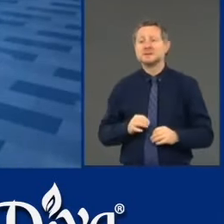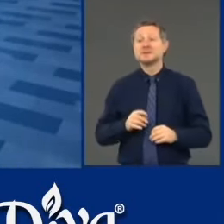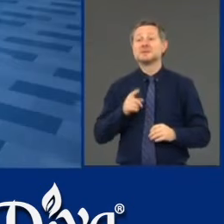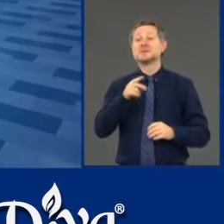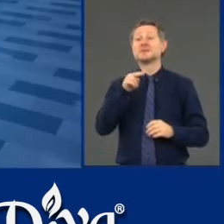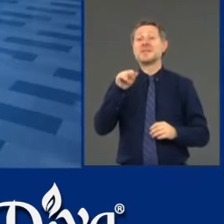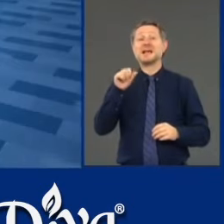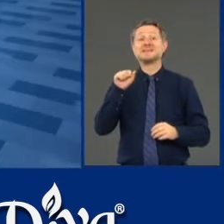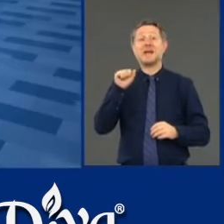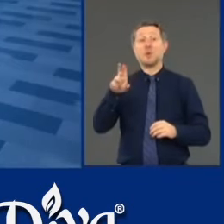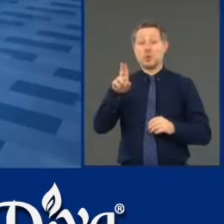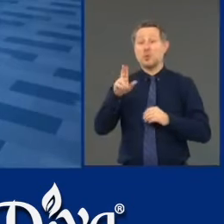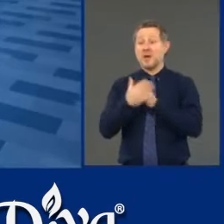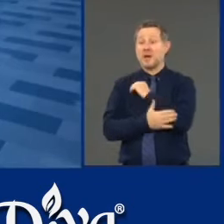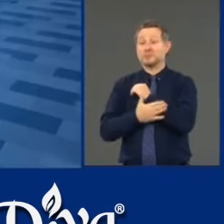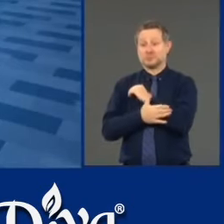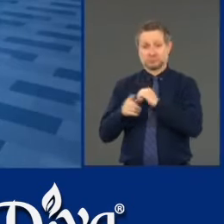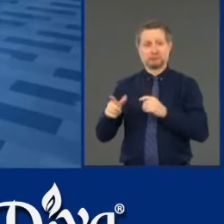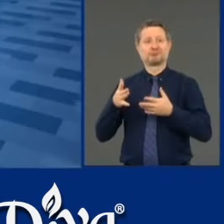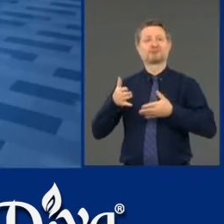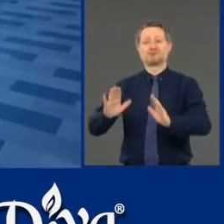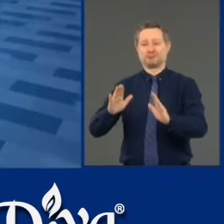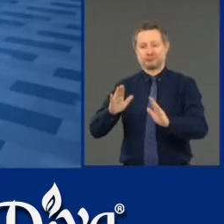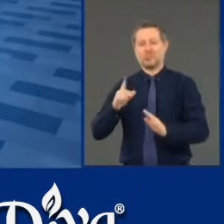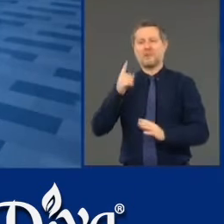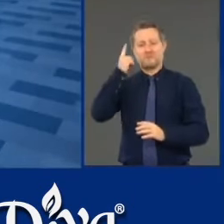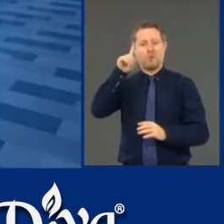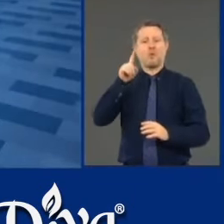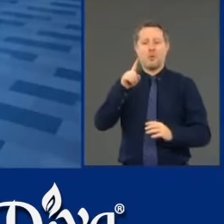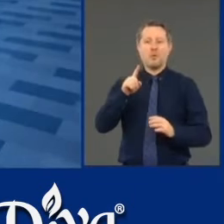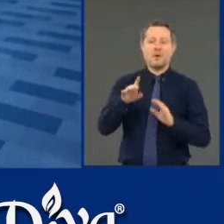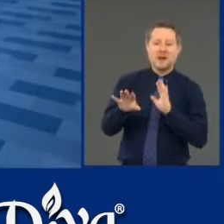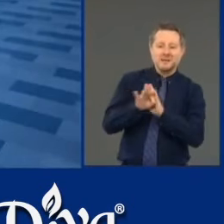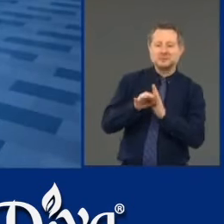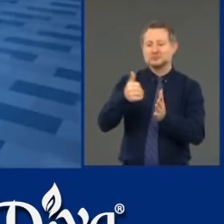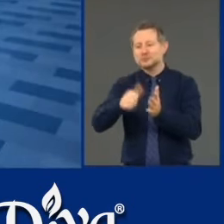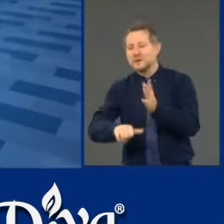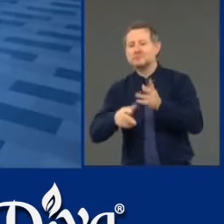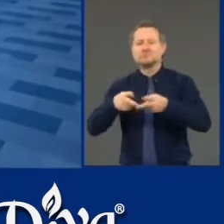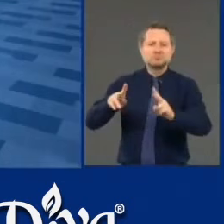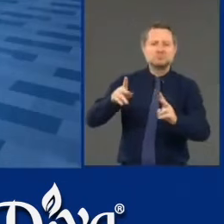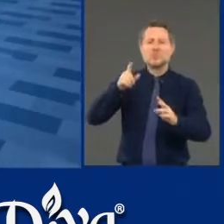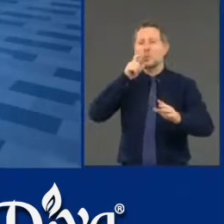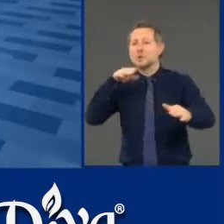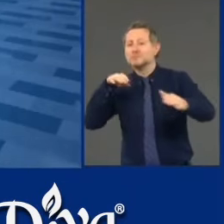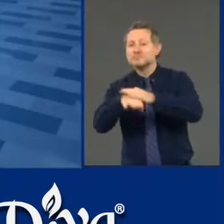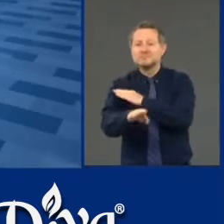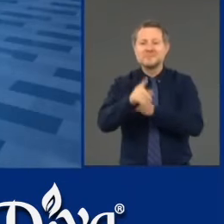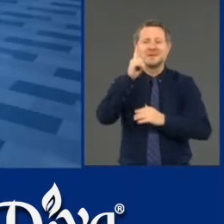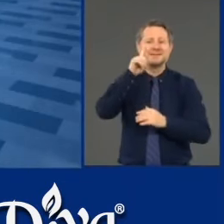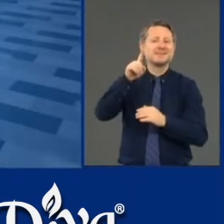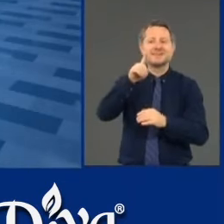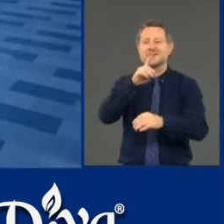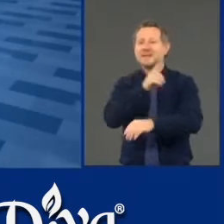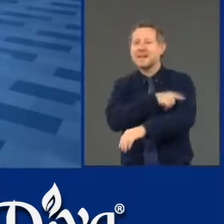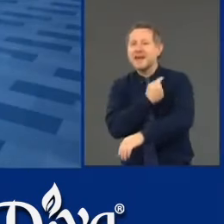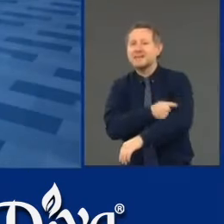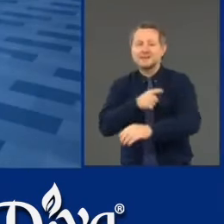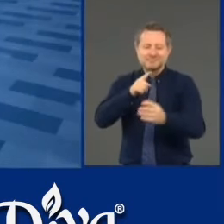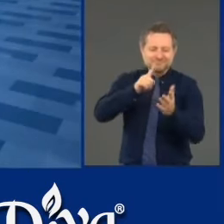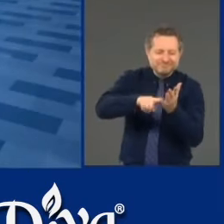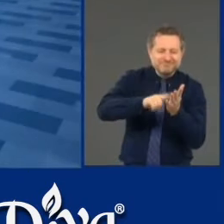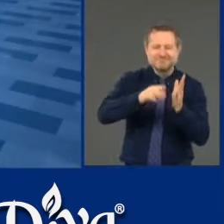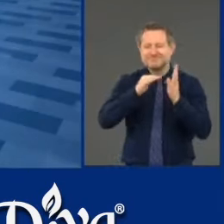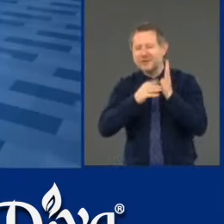elective surgery and ambulatory care. Anyone who needs health service should get it. There's no reason not to